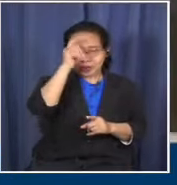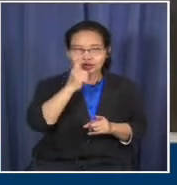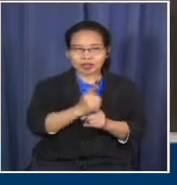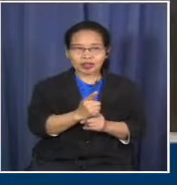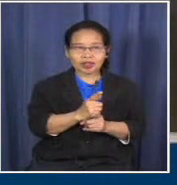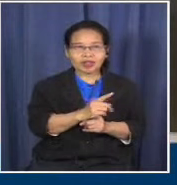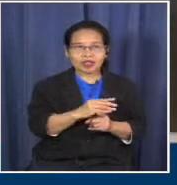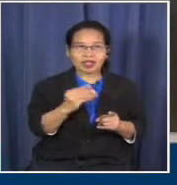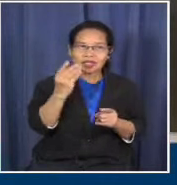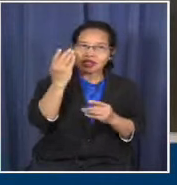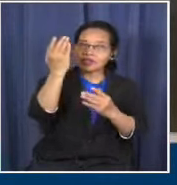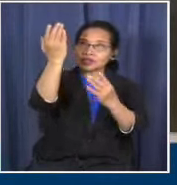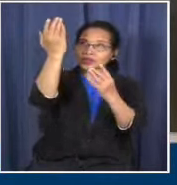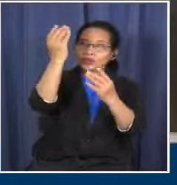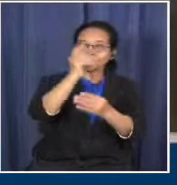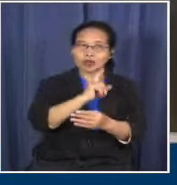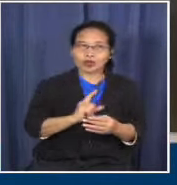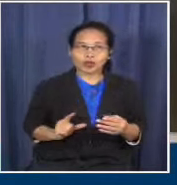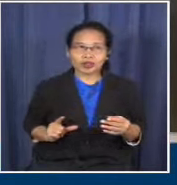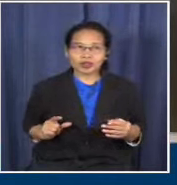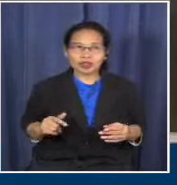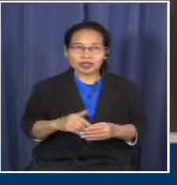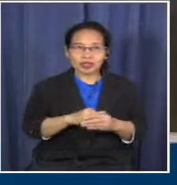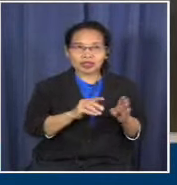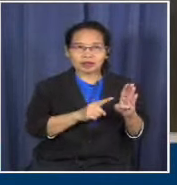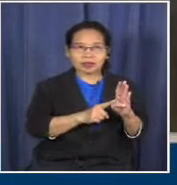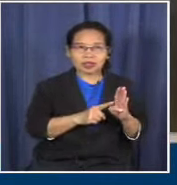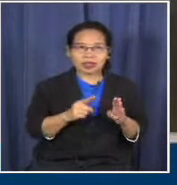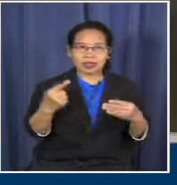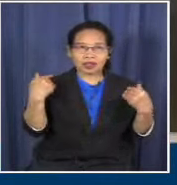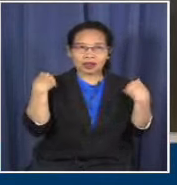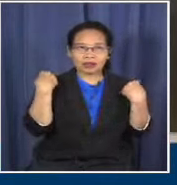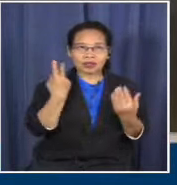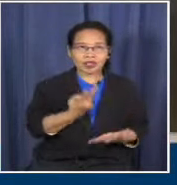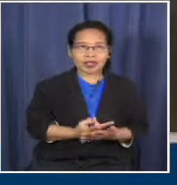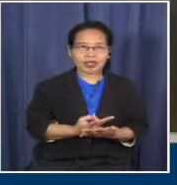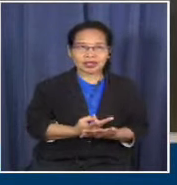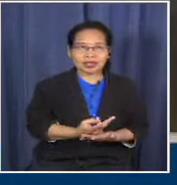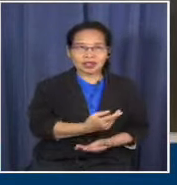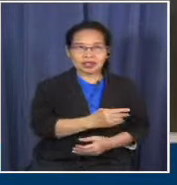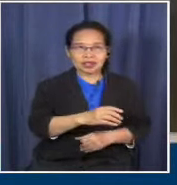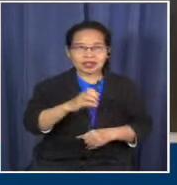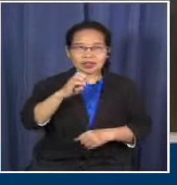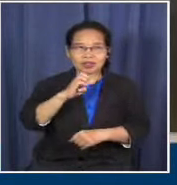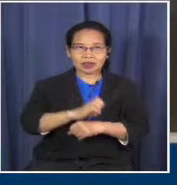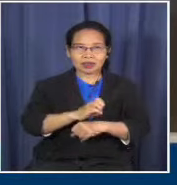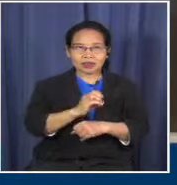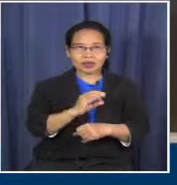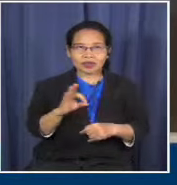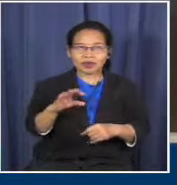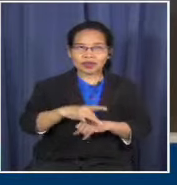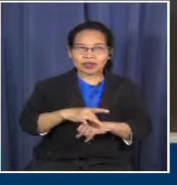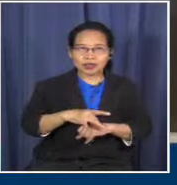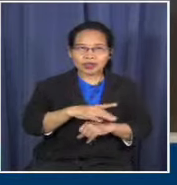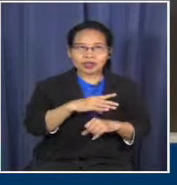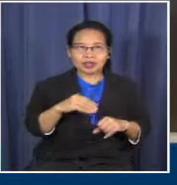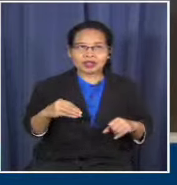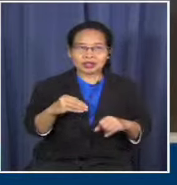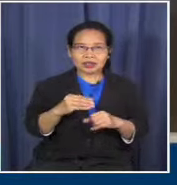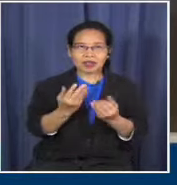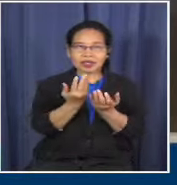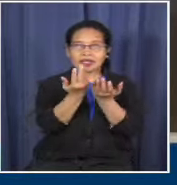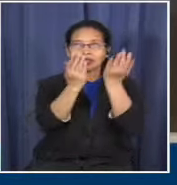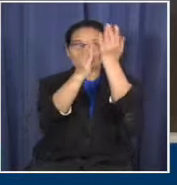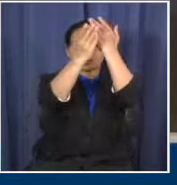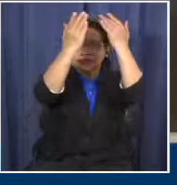verse 10 for you to appreciate the word of God. And thou, Lord, in the beginning hast laid the foundation of